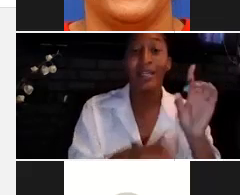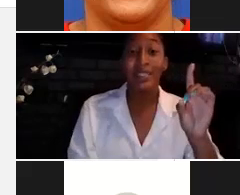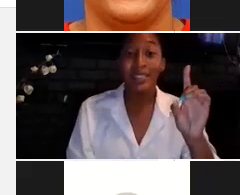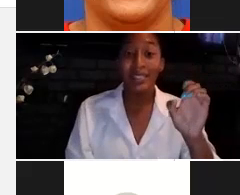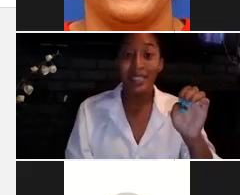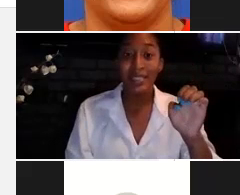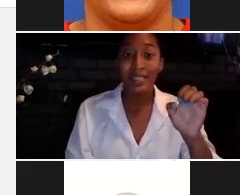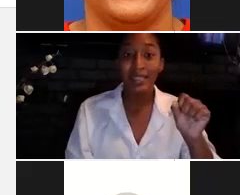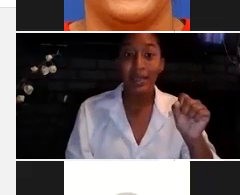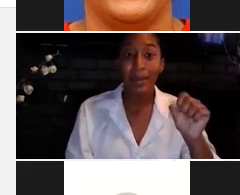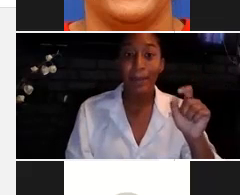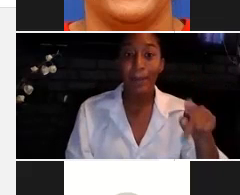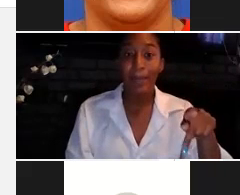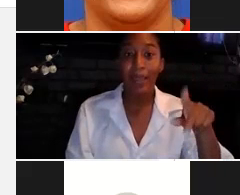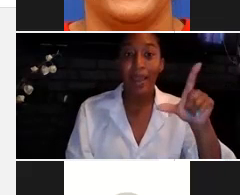minus five meters,